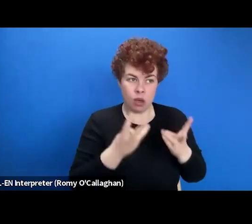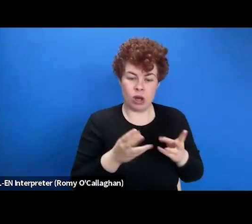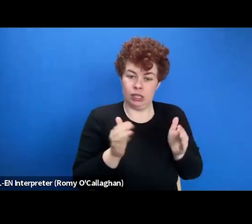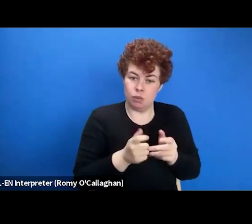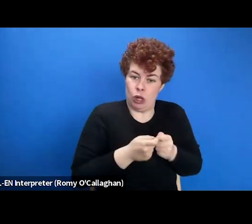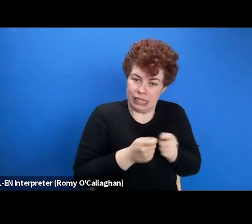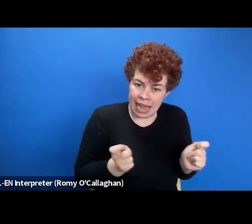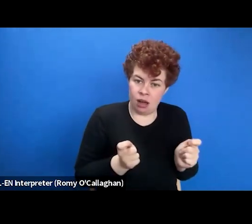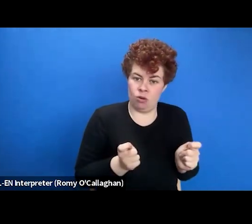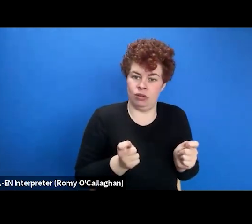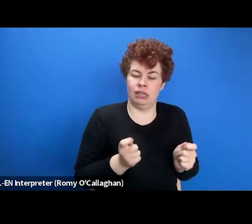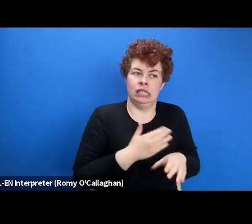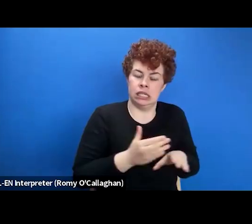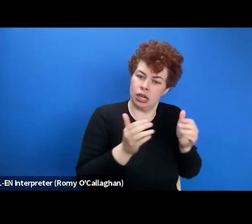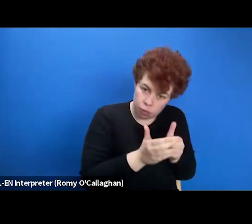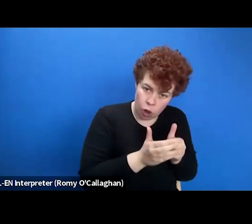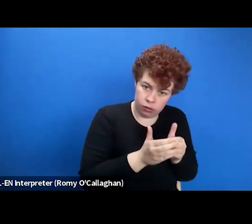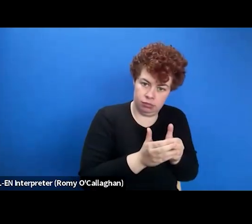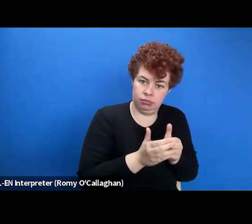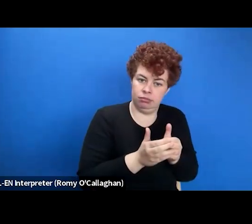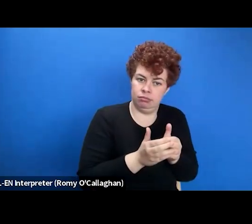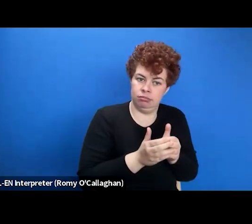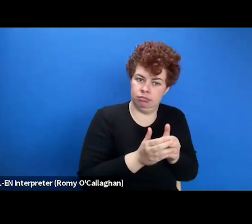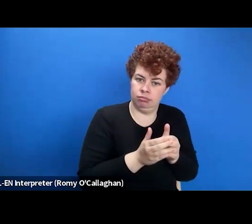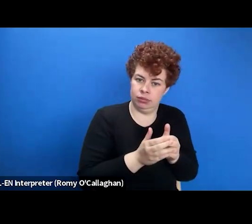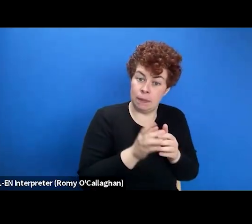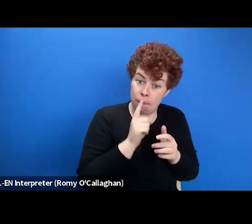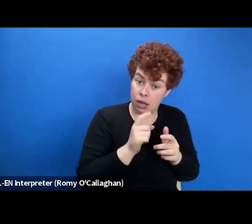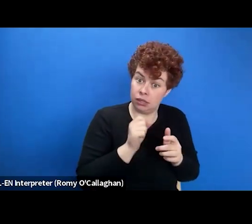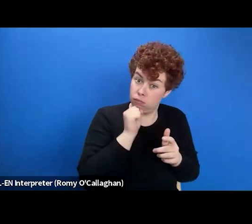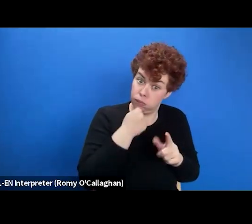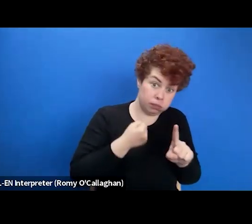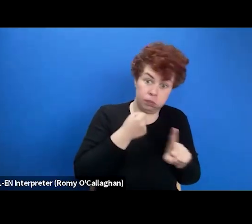thought started off as small, but it, was very significant.